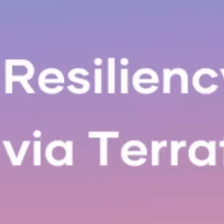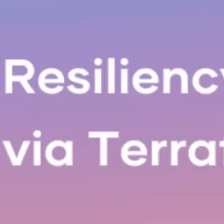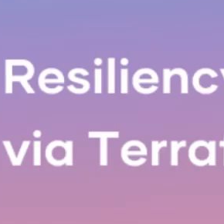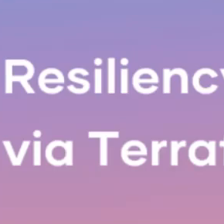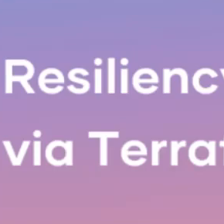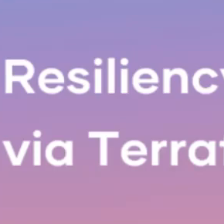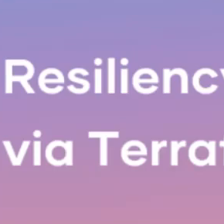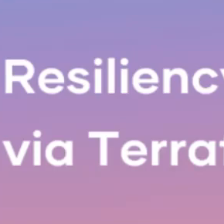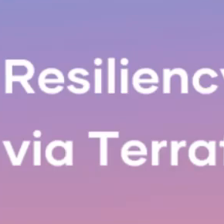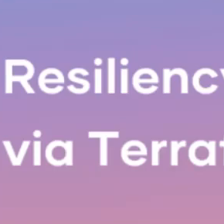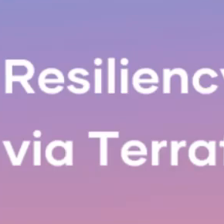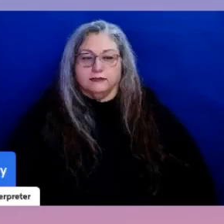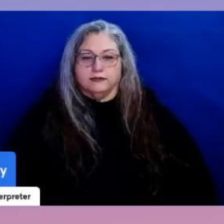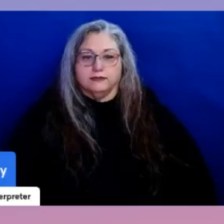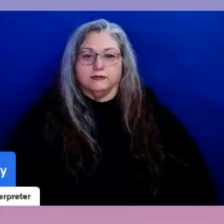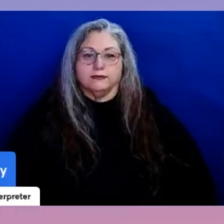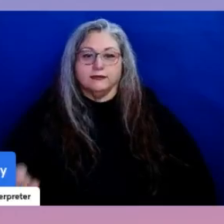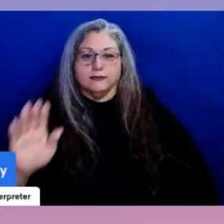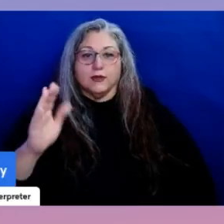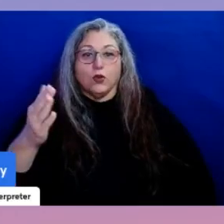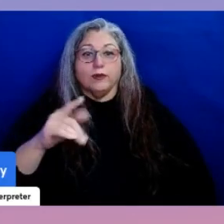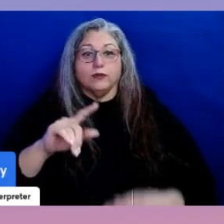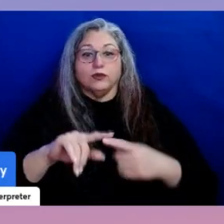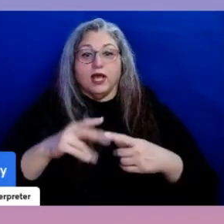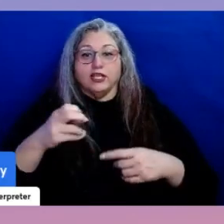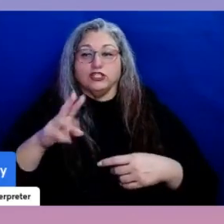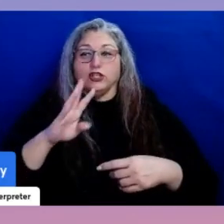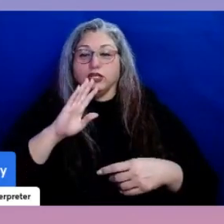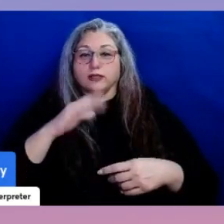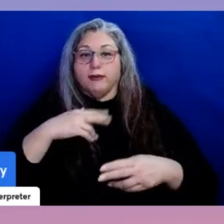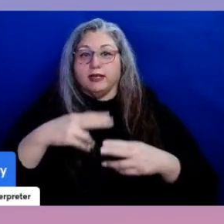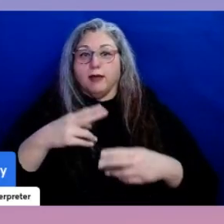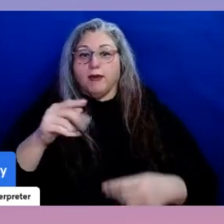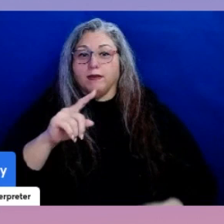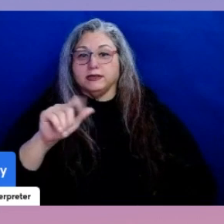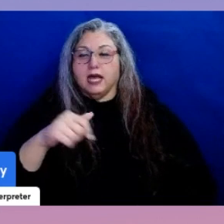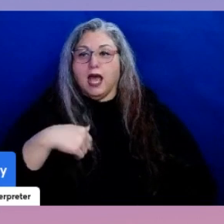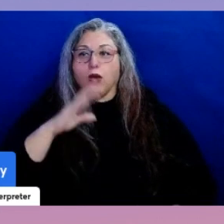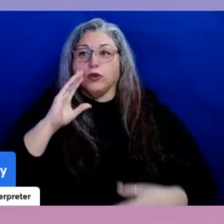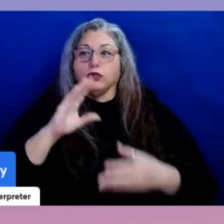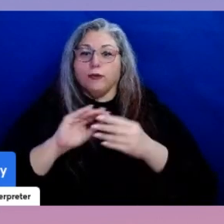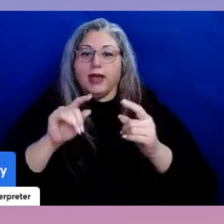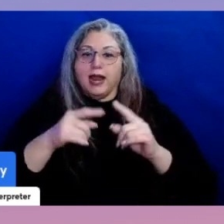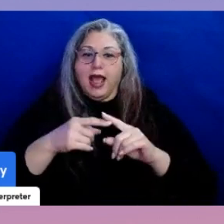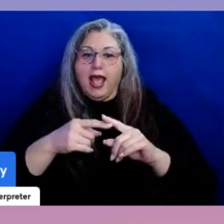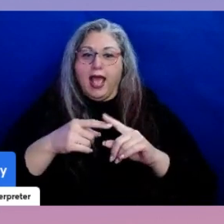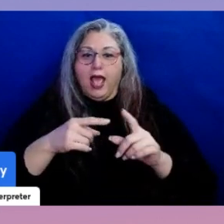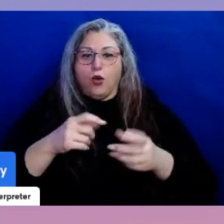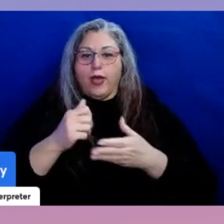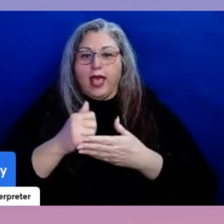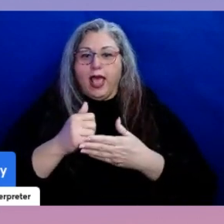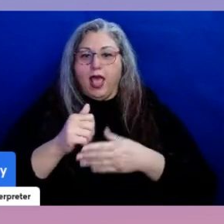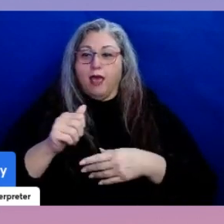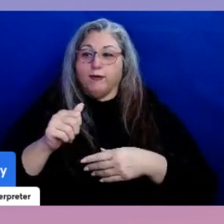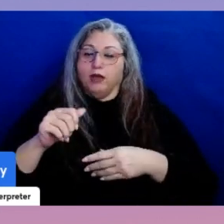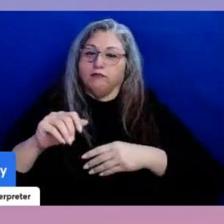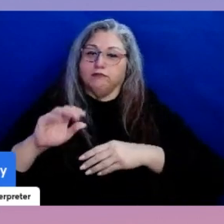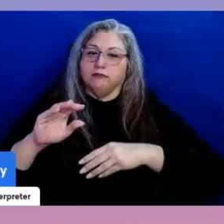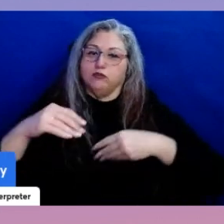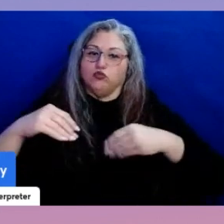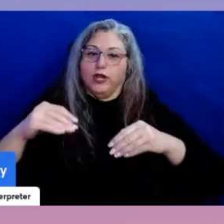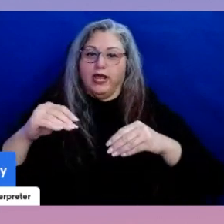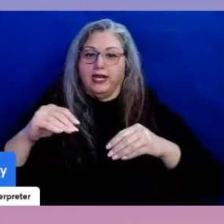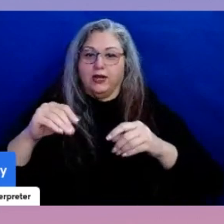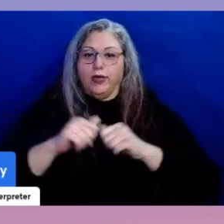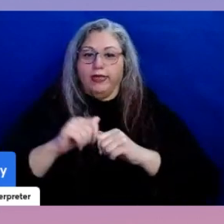and welcome to HashiTalks 2024. My name is Hamza, and I'll be talking about how we helped a retail giant in the mattress and sleep essentials